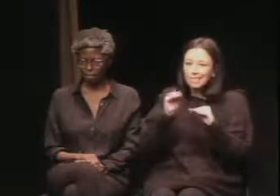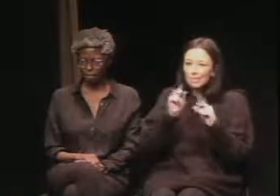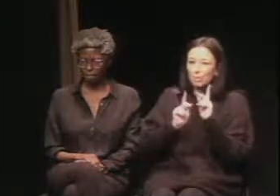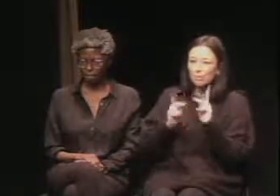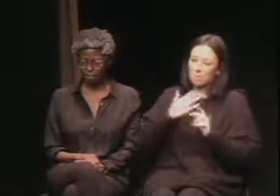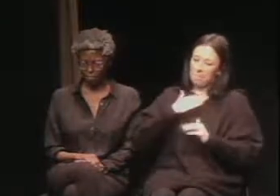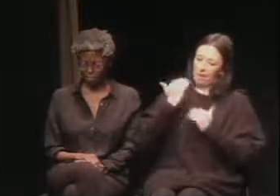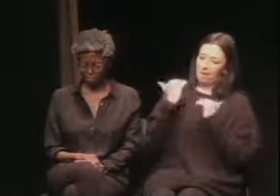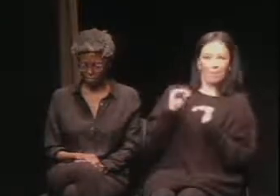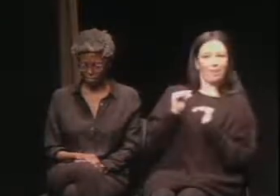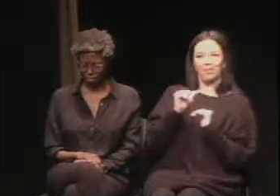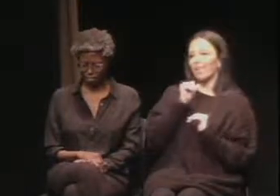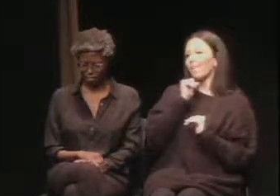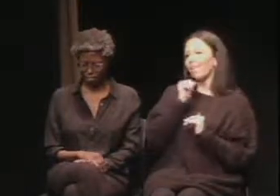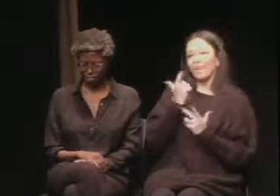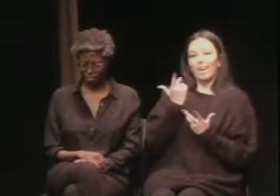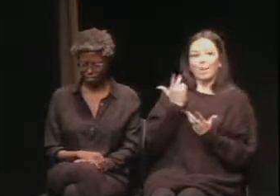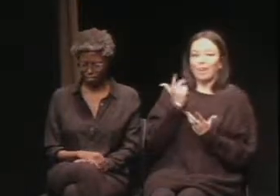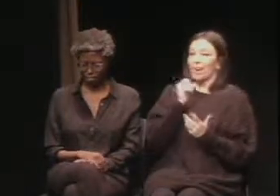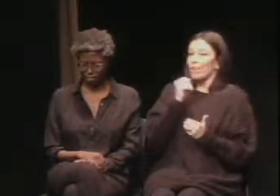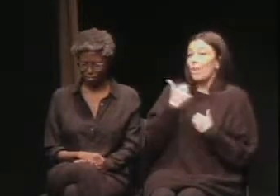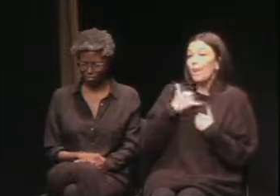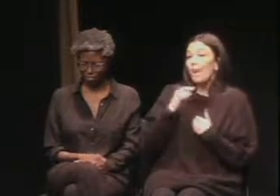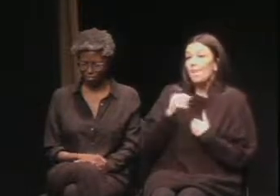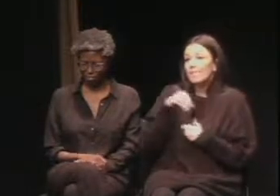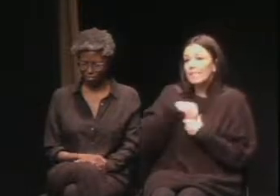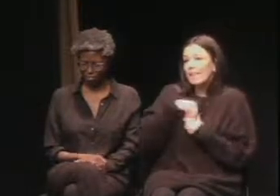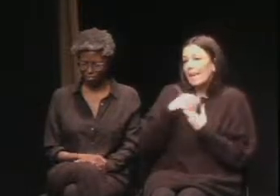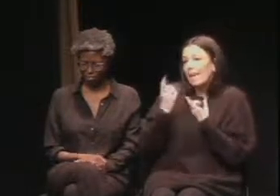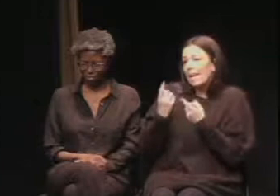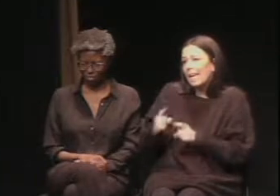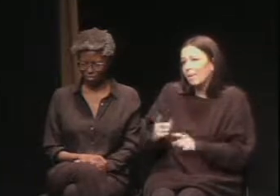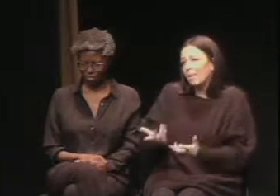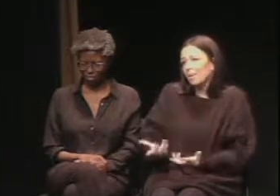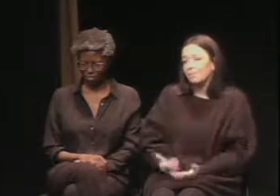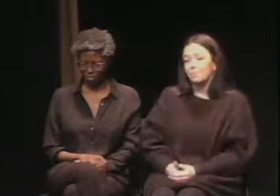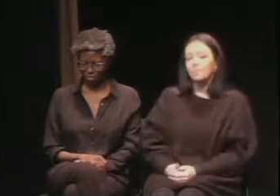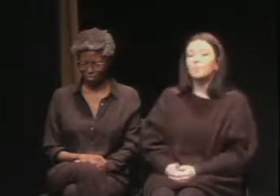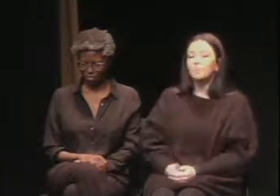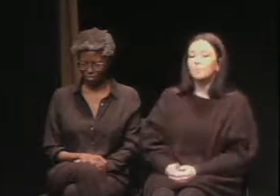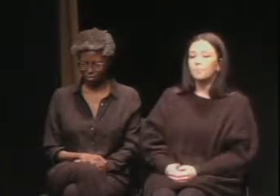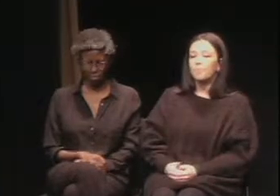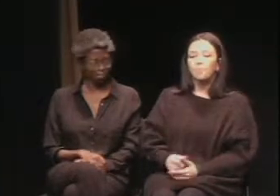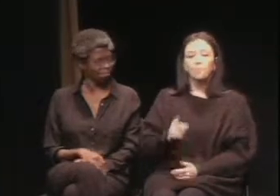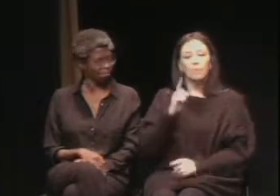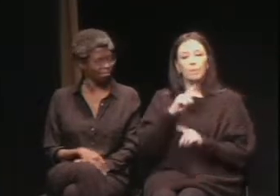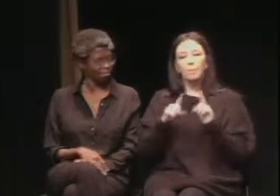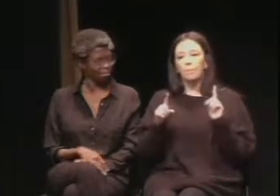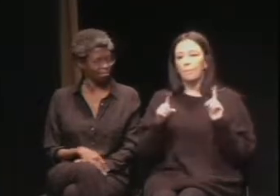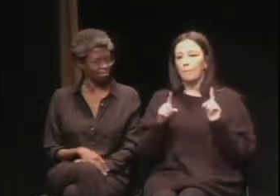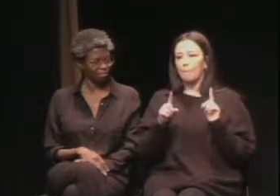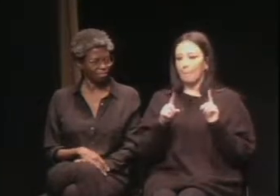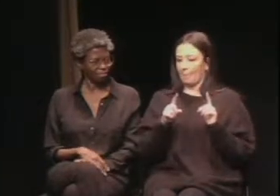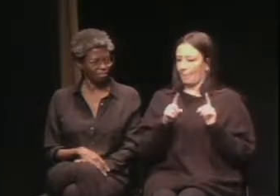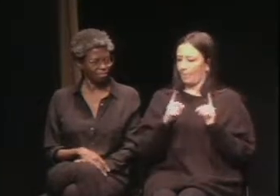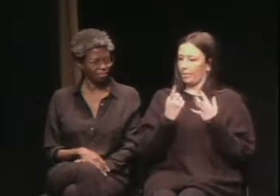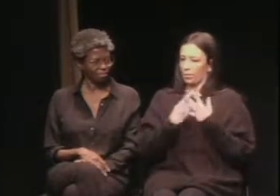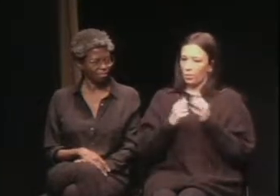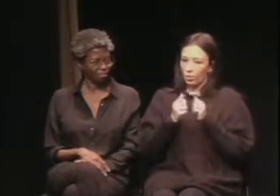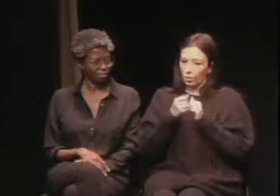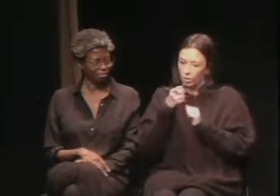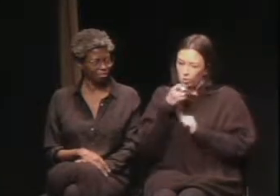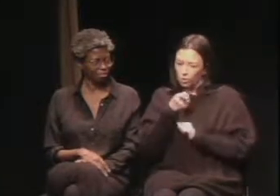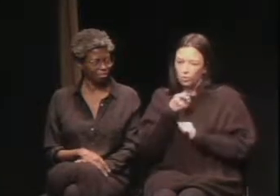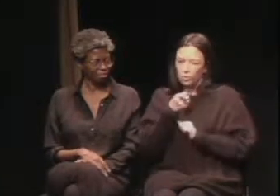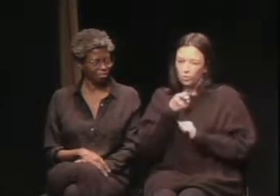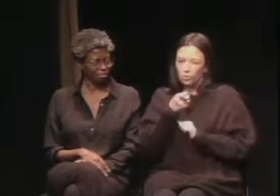It's just like, right, I don't have so much I don't have going it. On, right? Yeah. But I guess it will have to start with you, right?